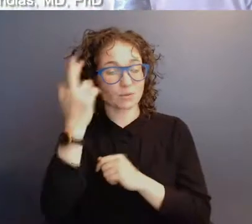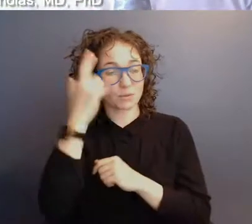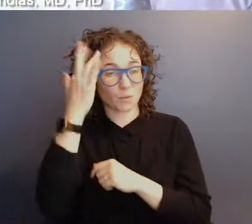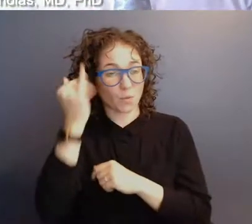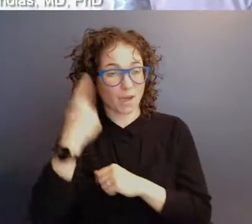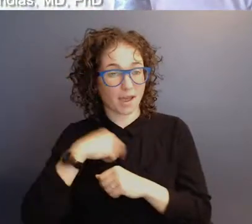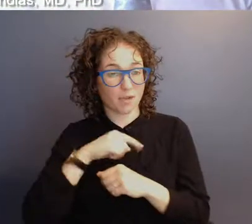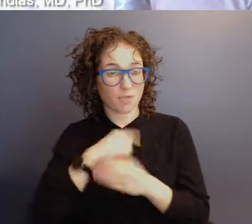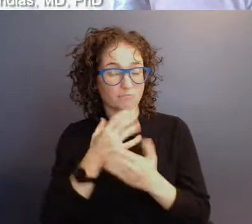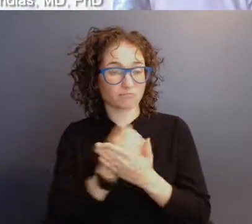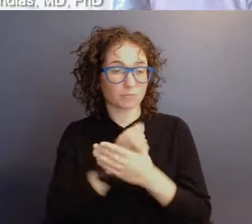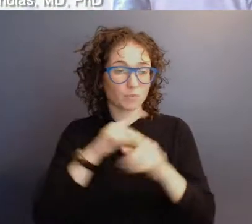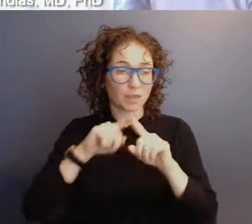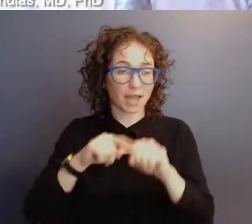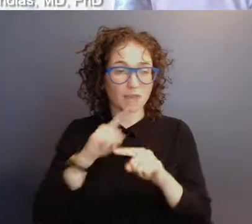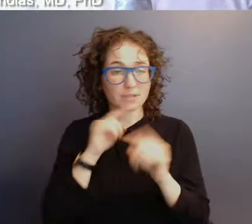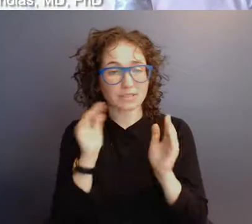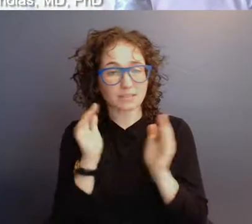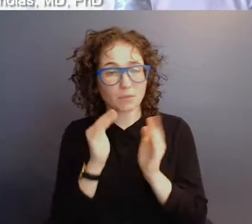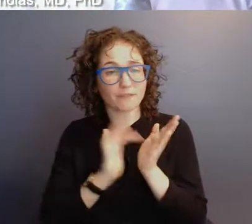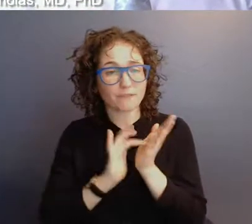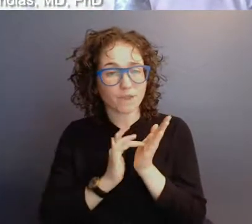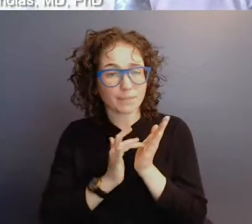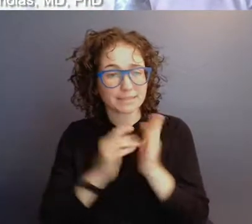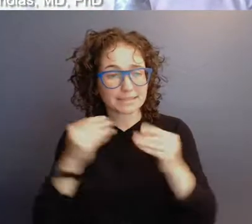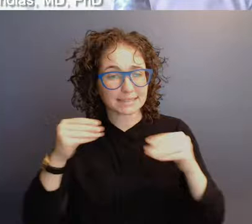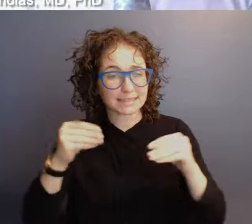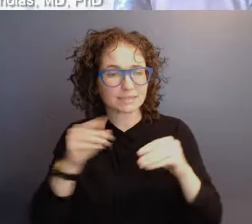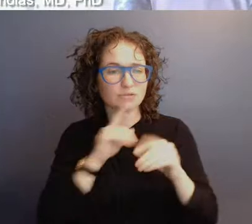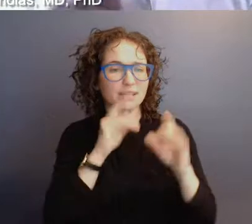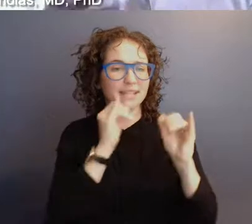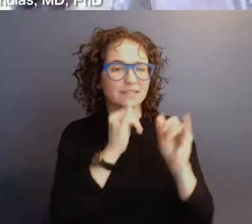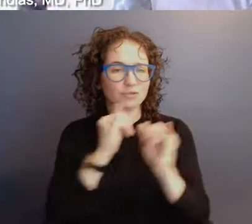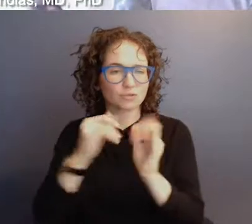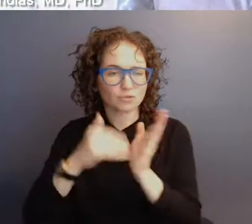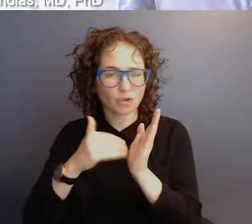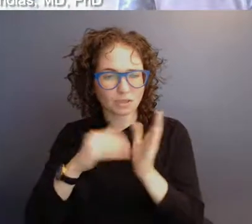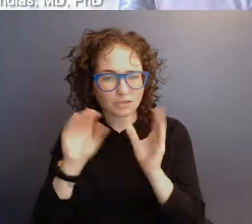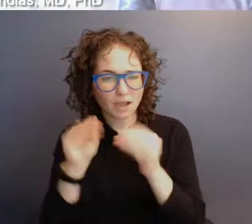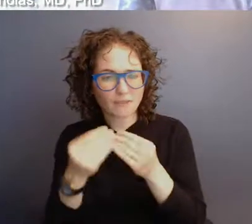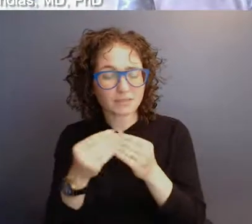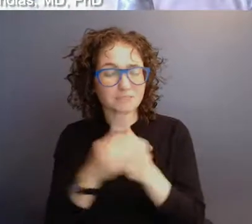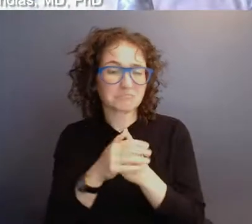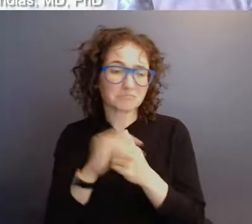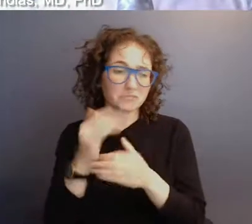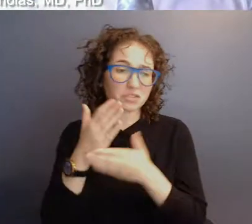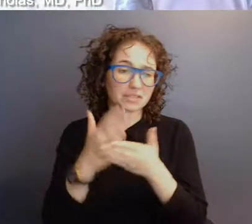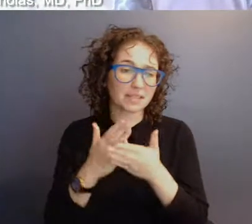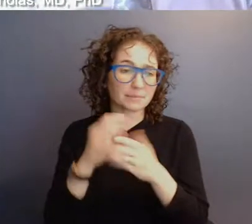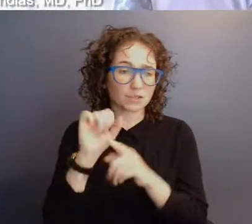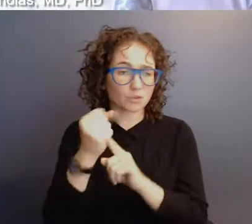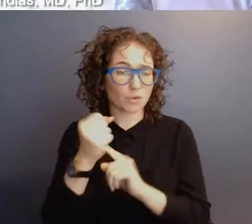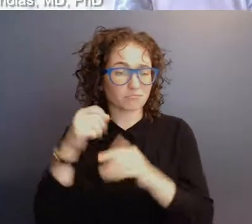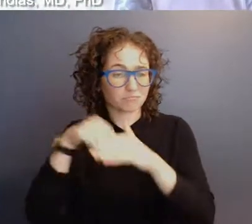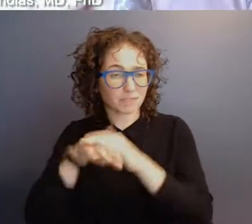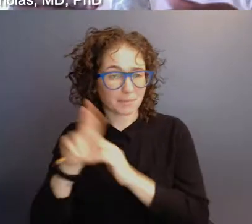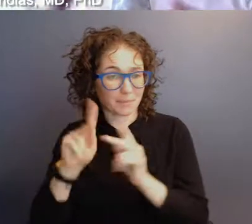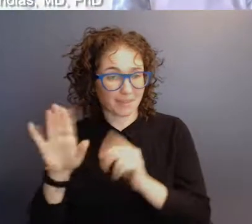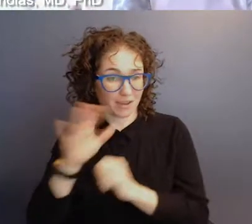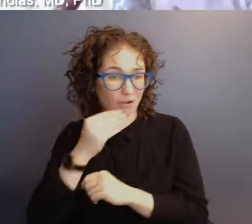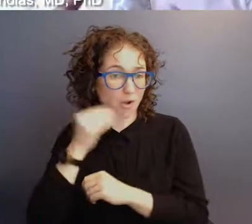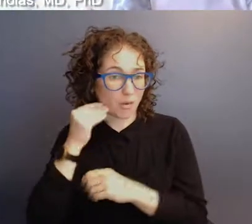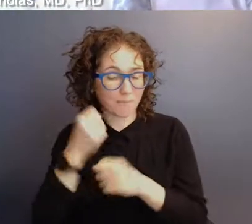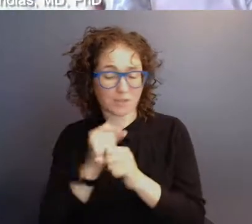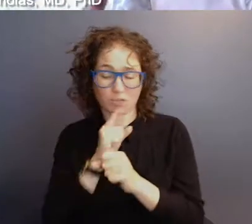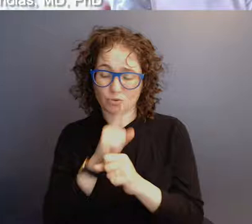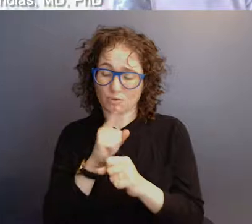relying on smaller pharmacies, individual practitioners' offices, and in some cases going to people's homes to make sure that not